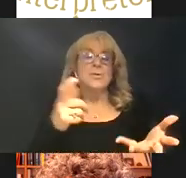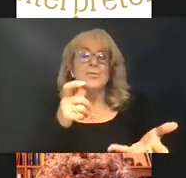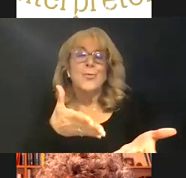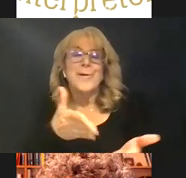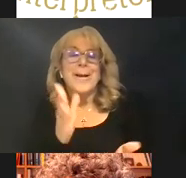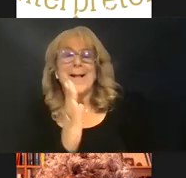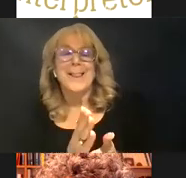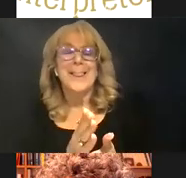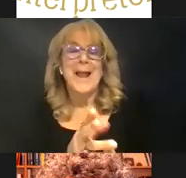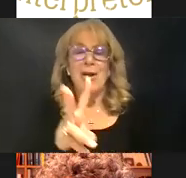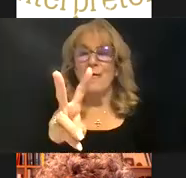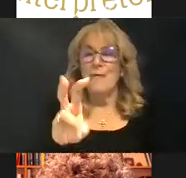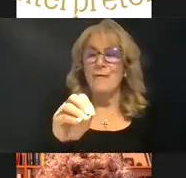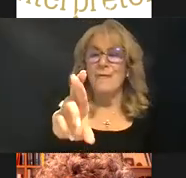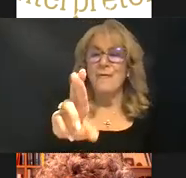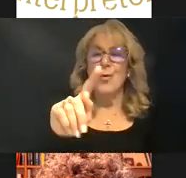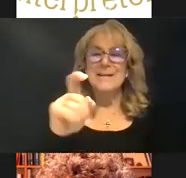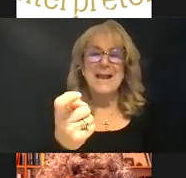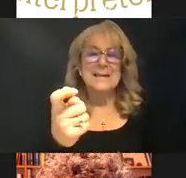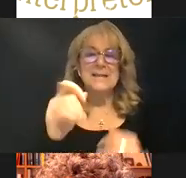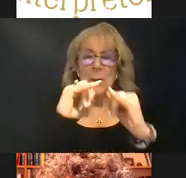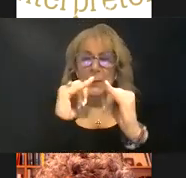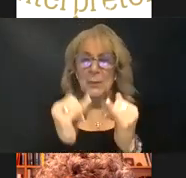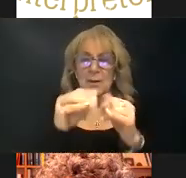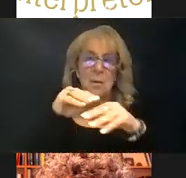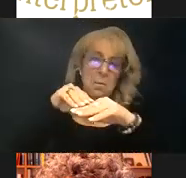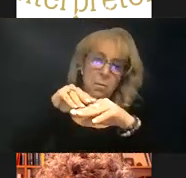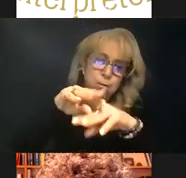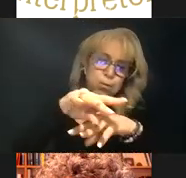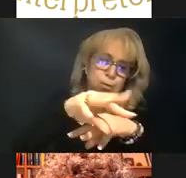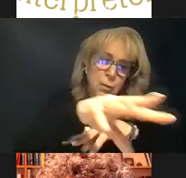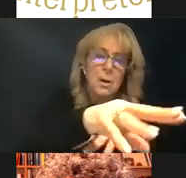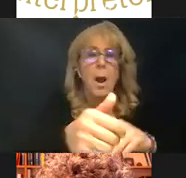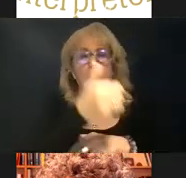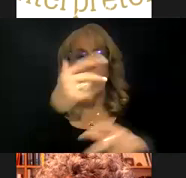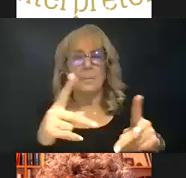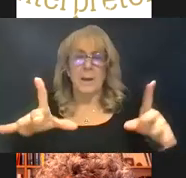you generate with your mouth to travel and affect other people.